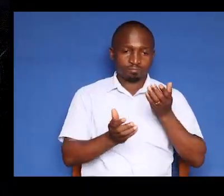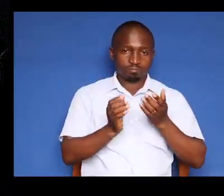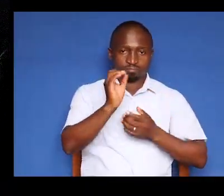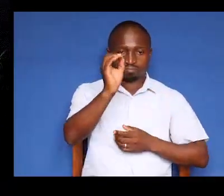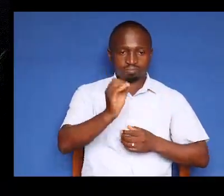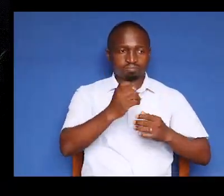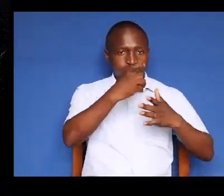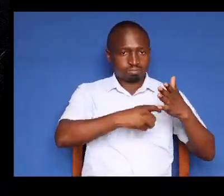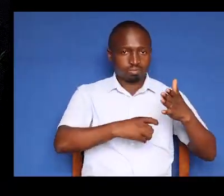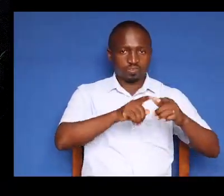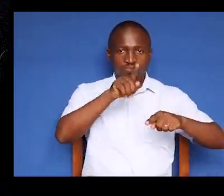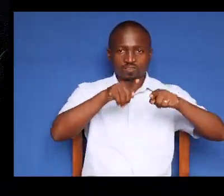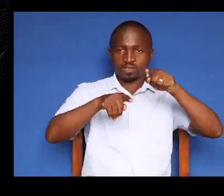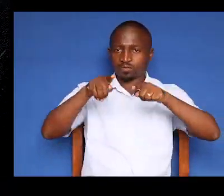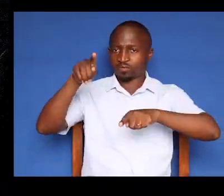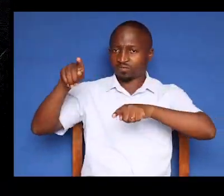we have different tax rates.